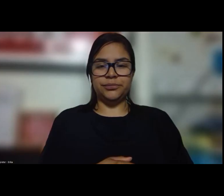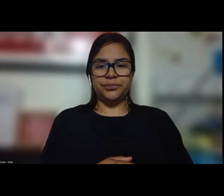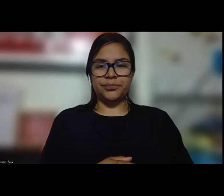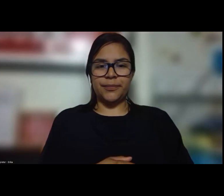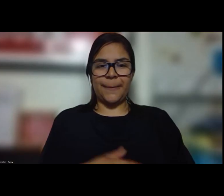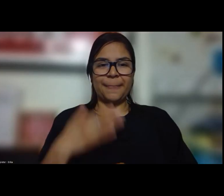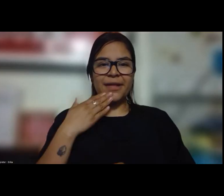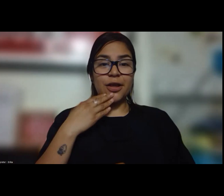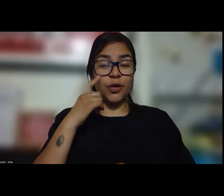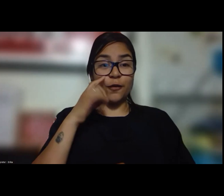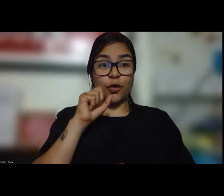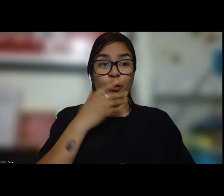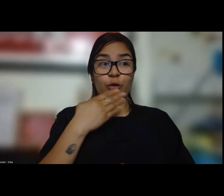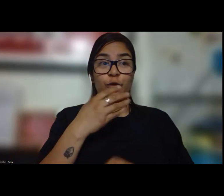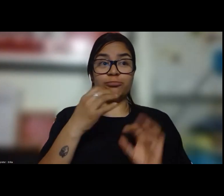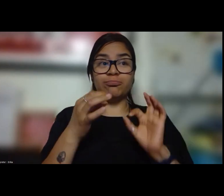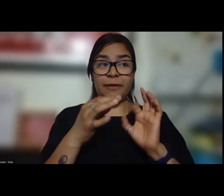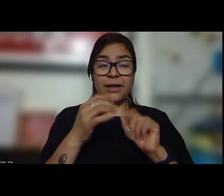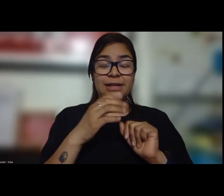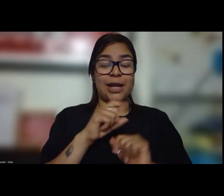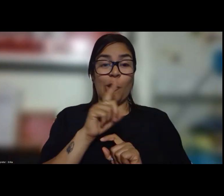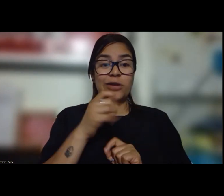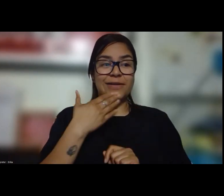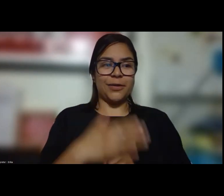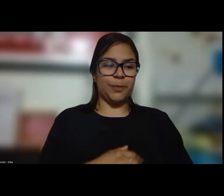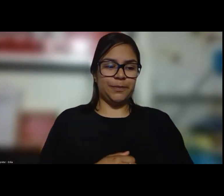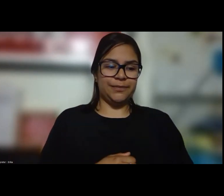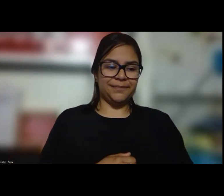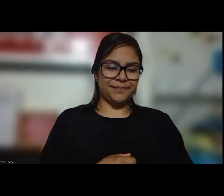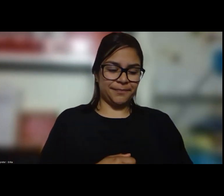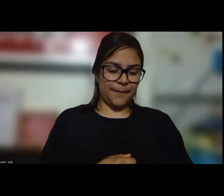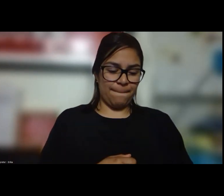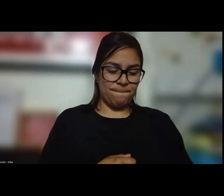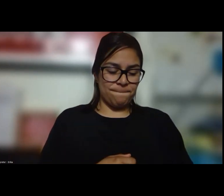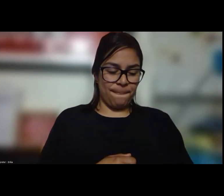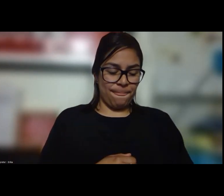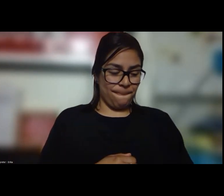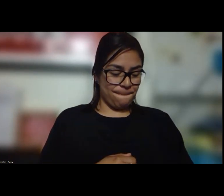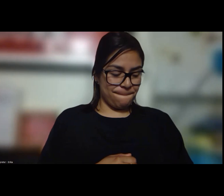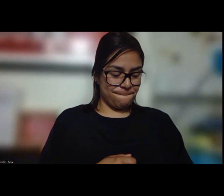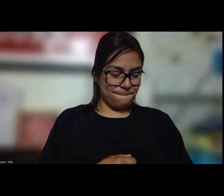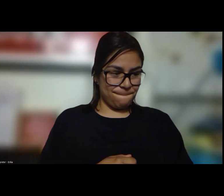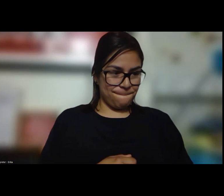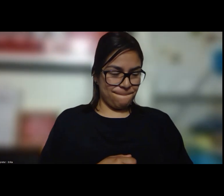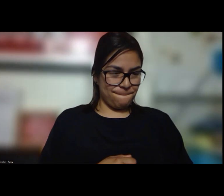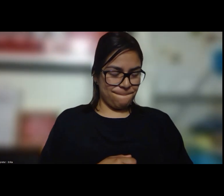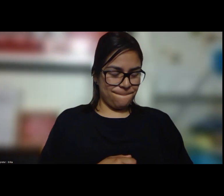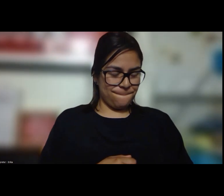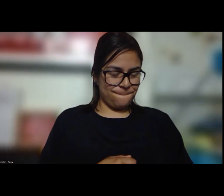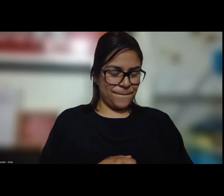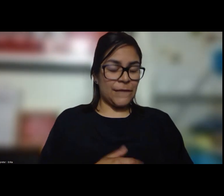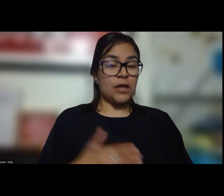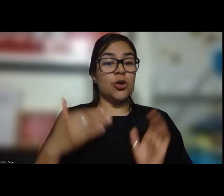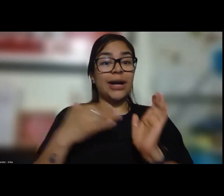Great. Thank you for all the great commentary. And Danny, I'd just like to highlight the points you made, well stated,